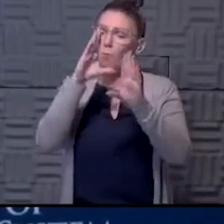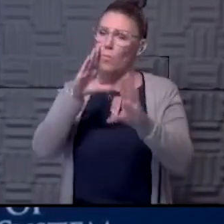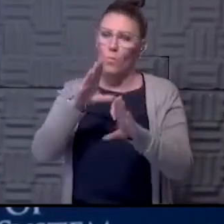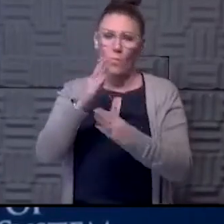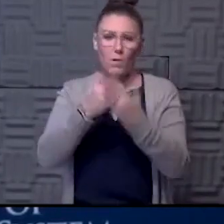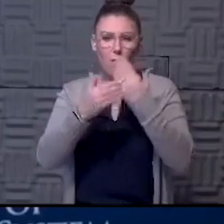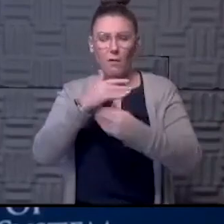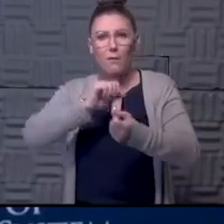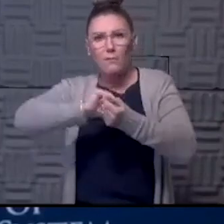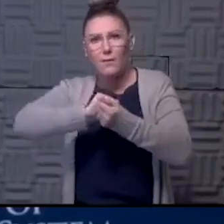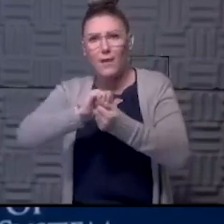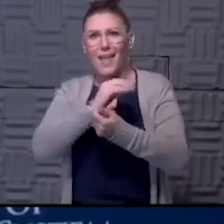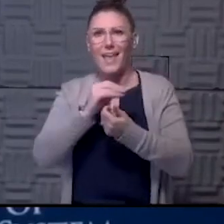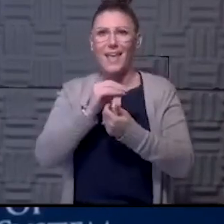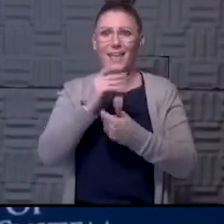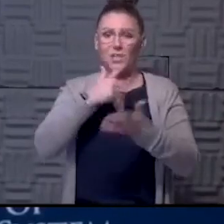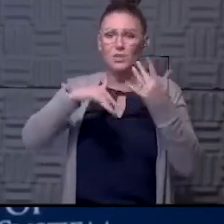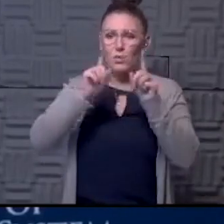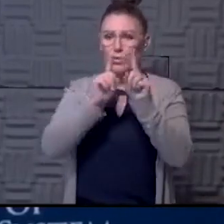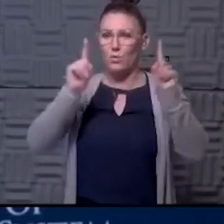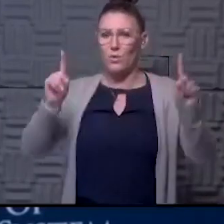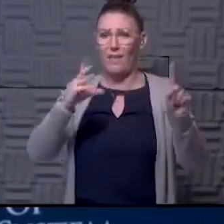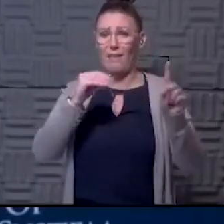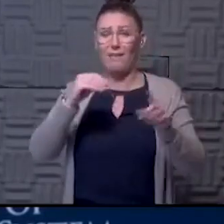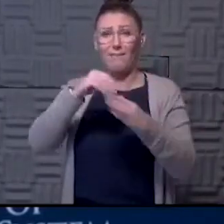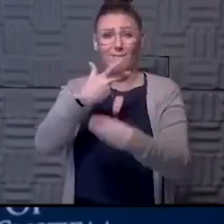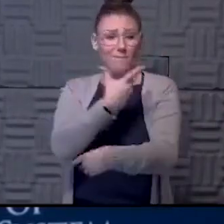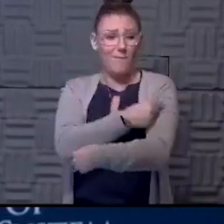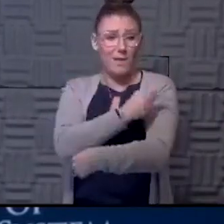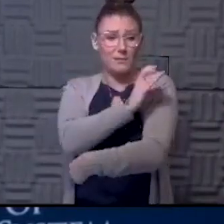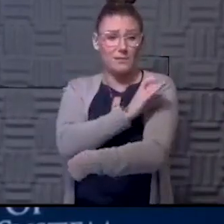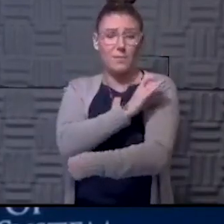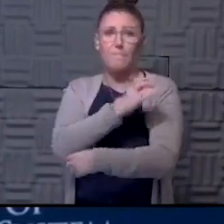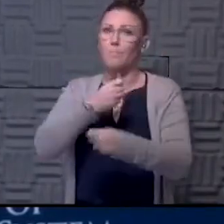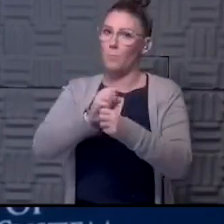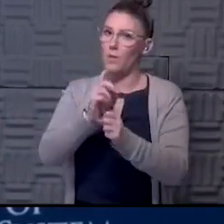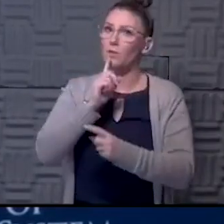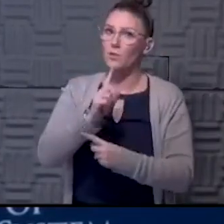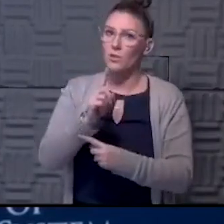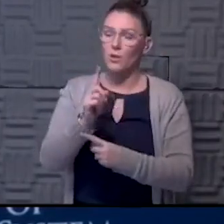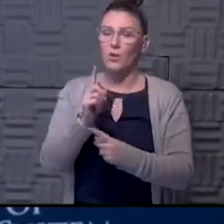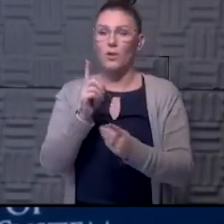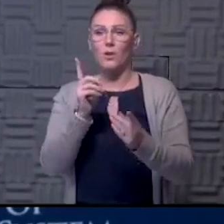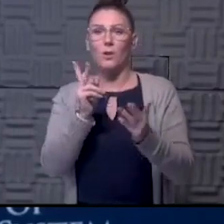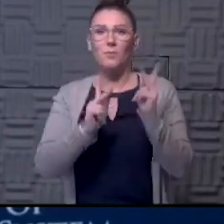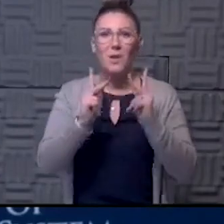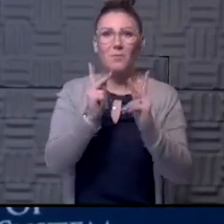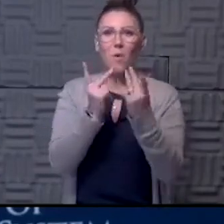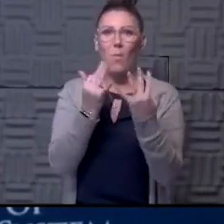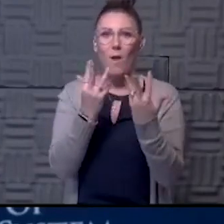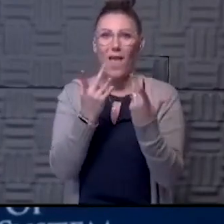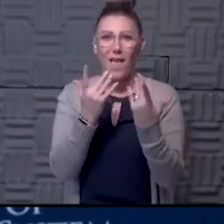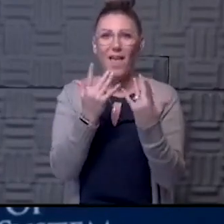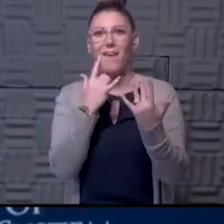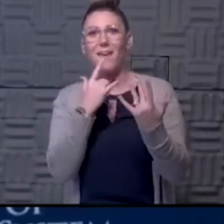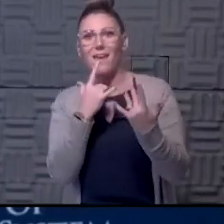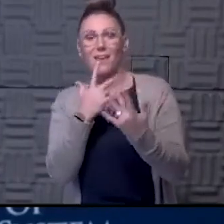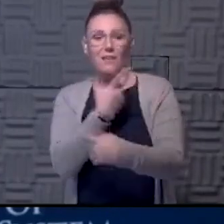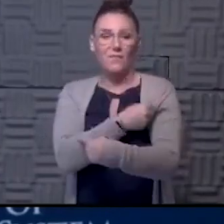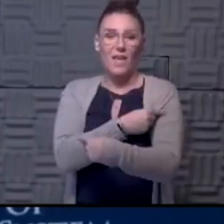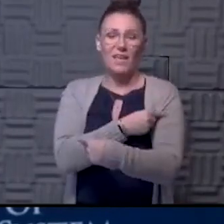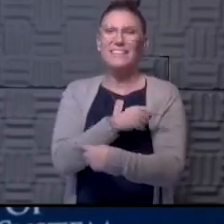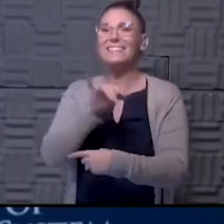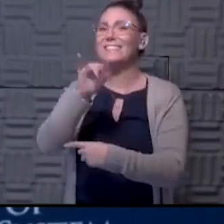distancing. And even in our vaccine clinics, we're working hard to ensure as people are waiting to receive their vaccine that we're maintaining that 6 feet of